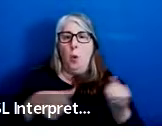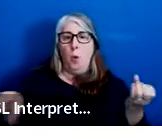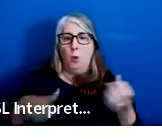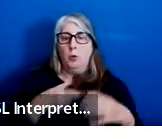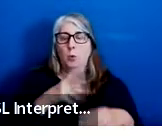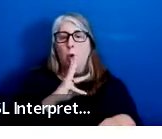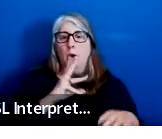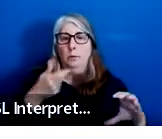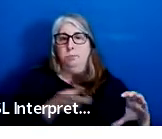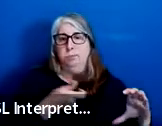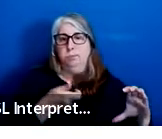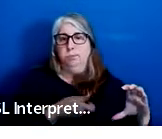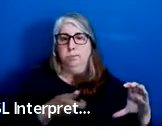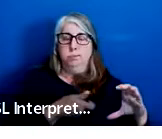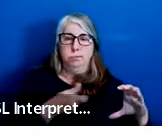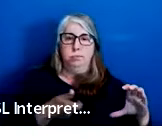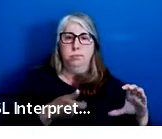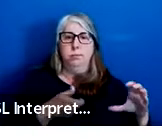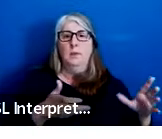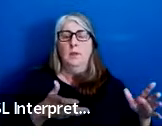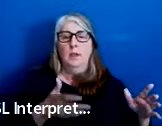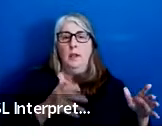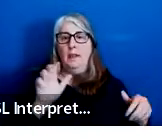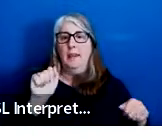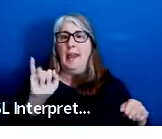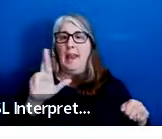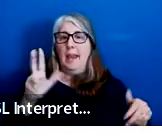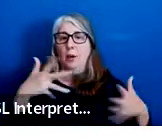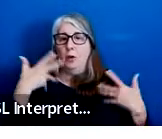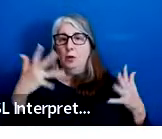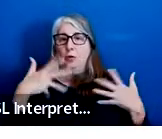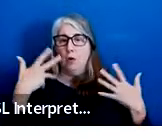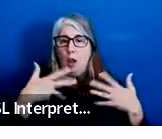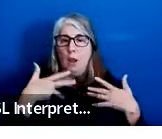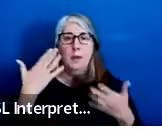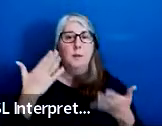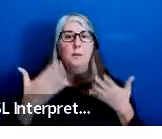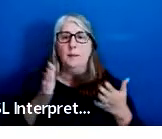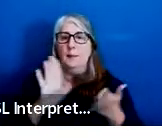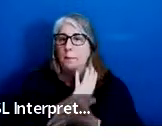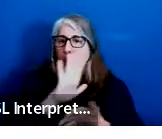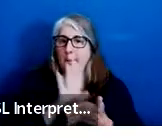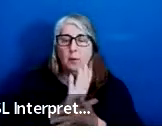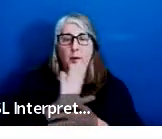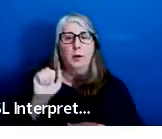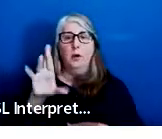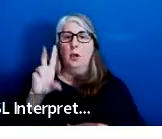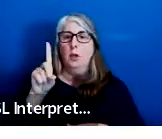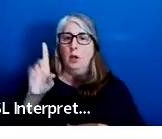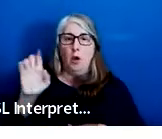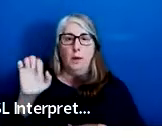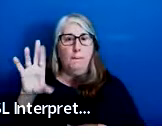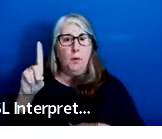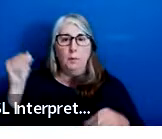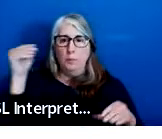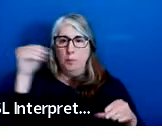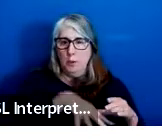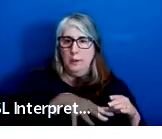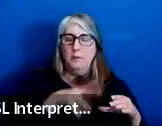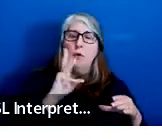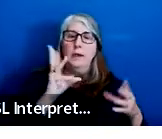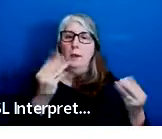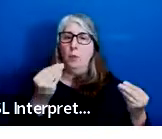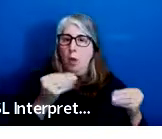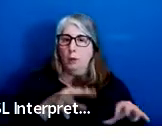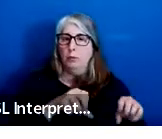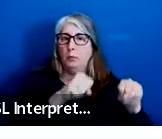water, let it air dry a bit, and then toss in some paper, some cardboard, and that will help absorb whatever moisture's